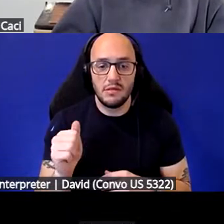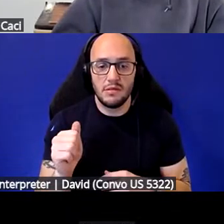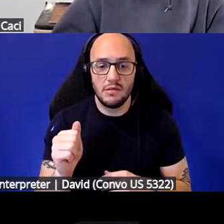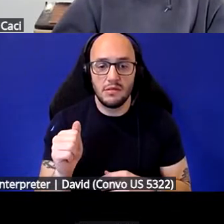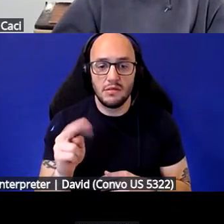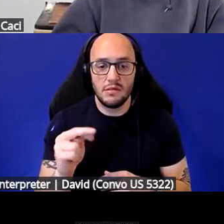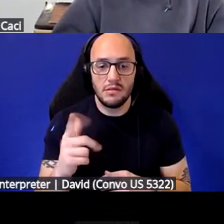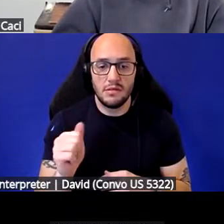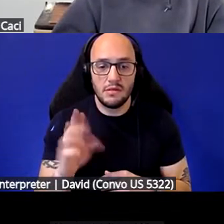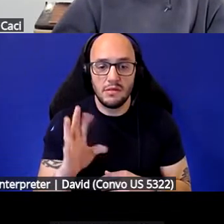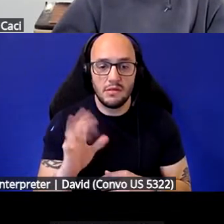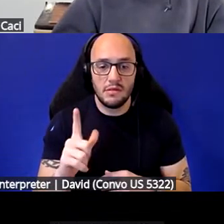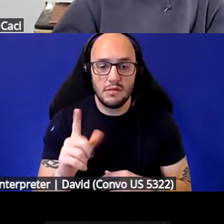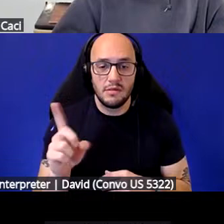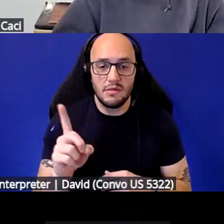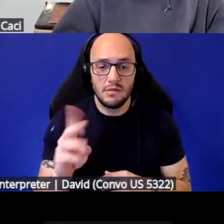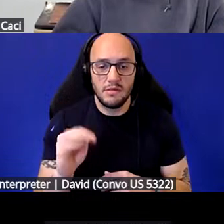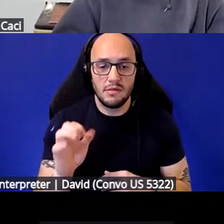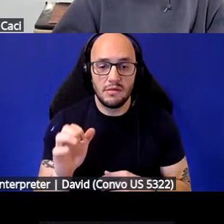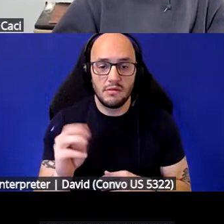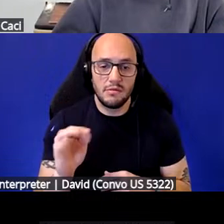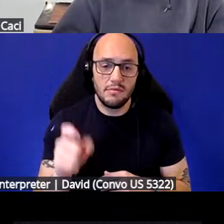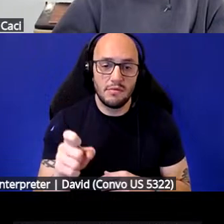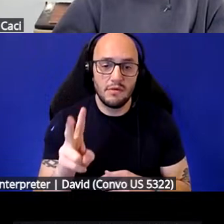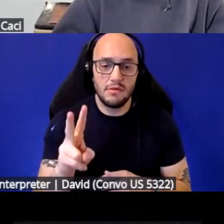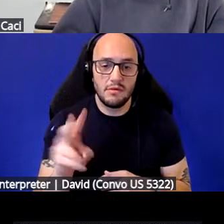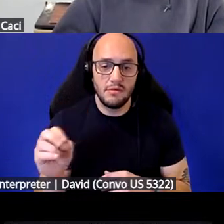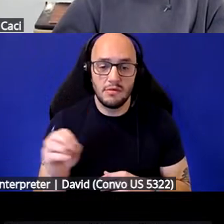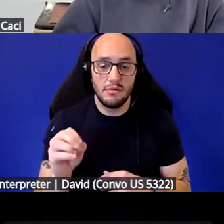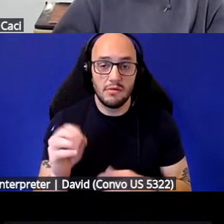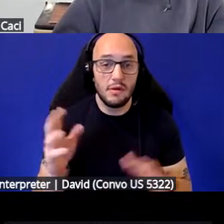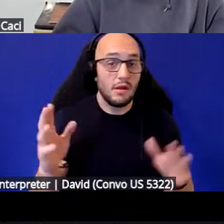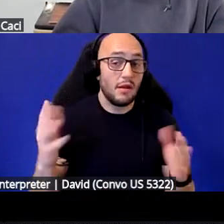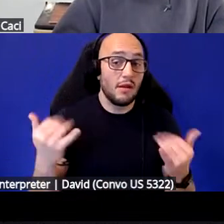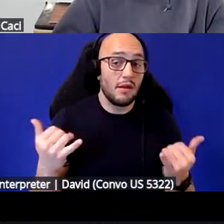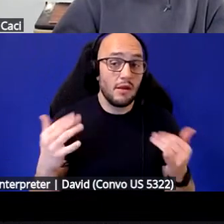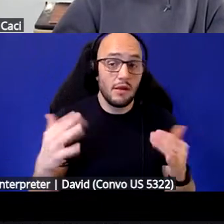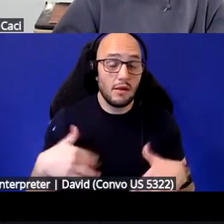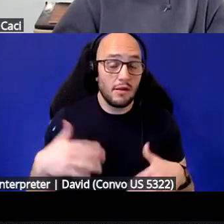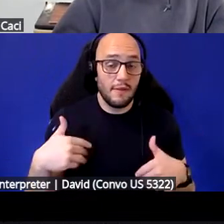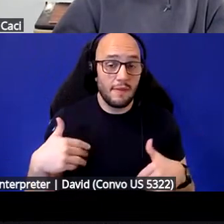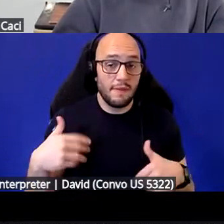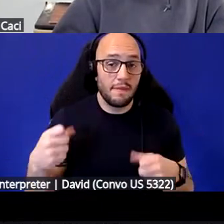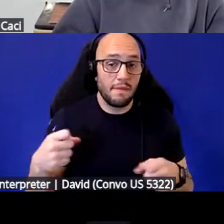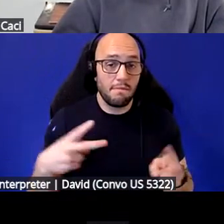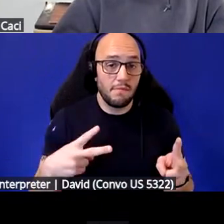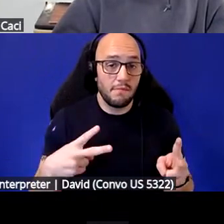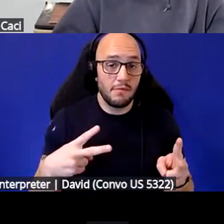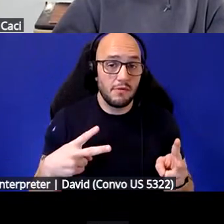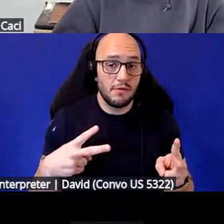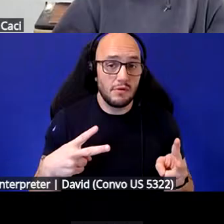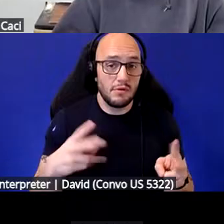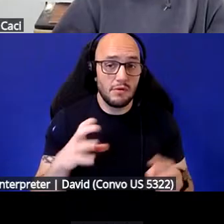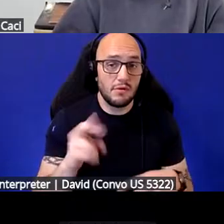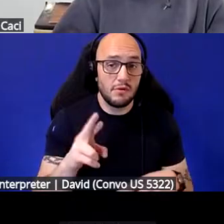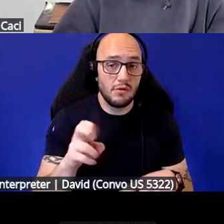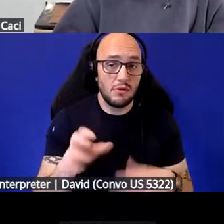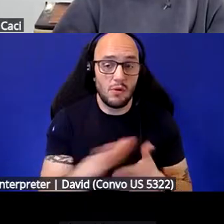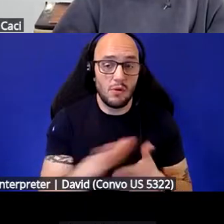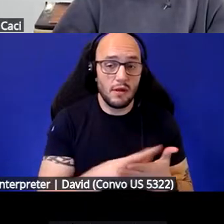and Max 2O. They have not, as of yet, put in the Core